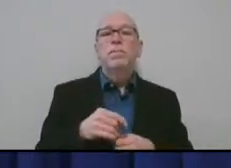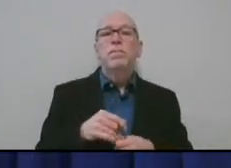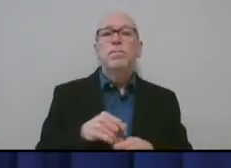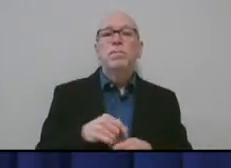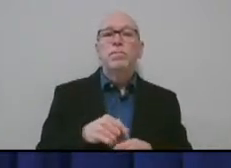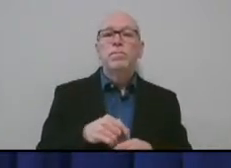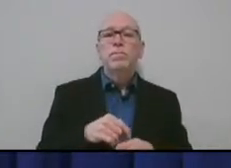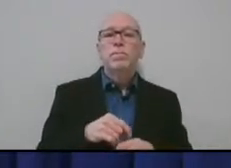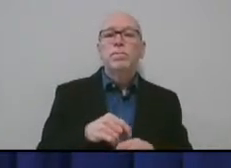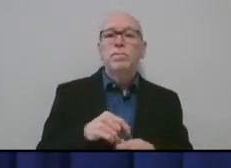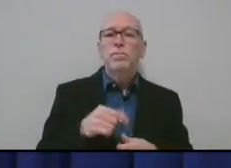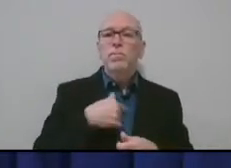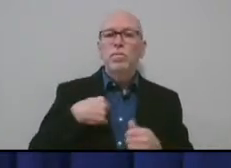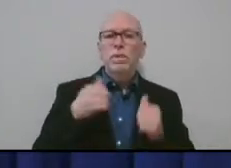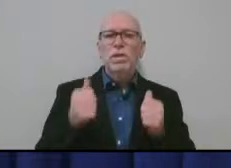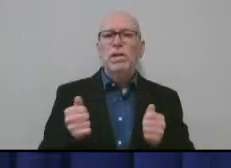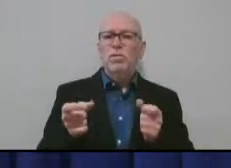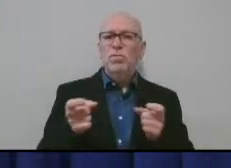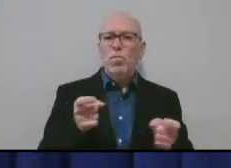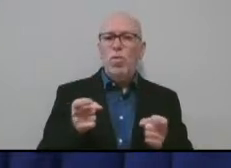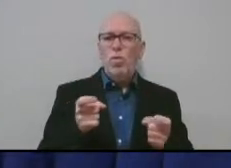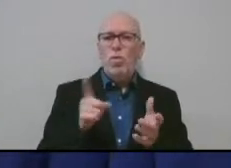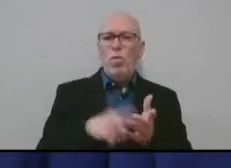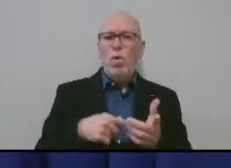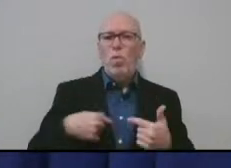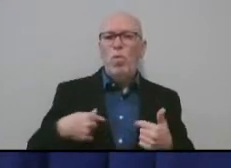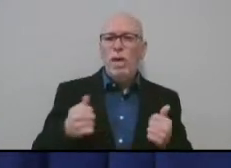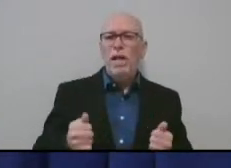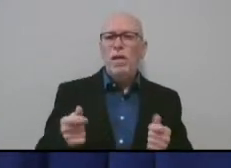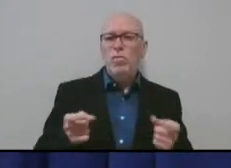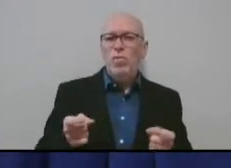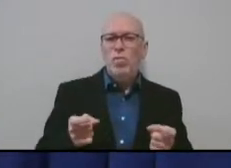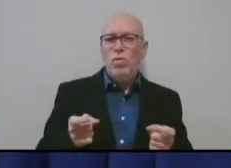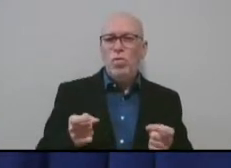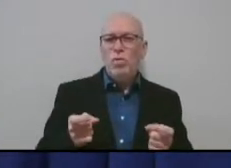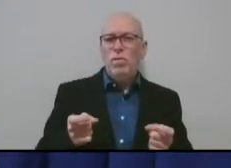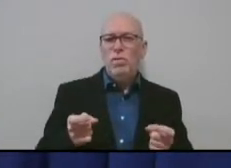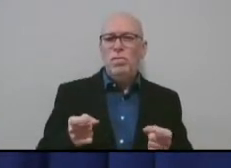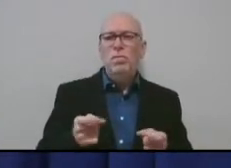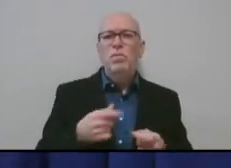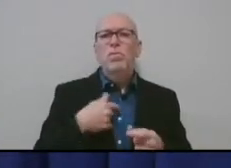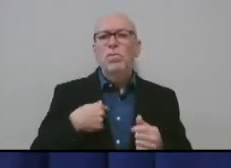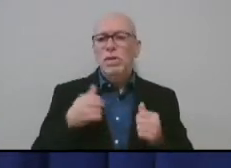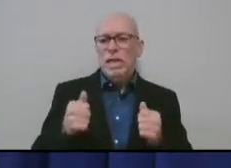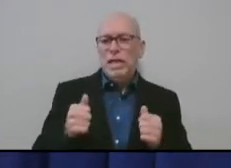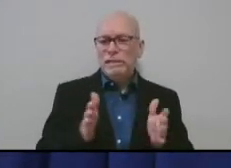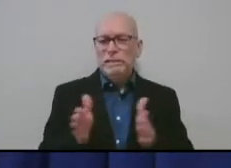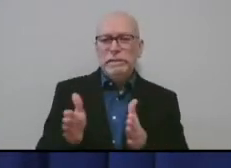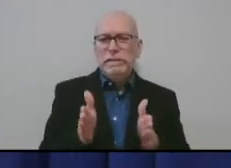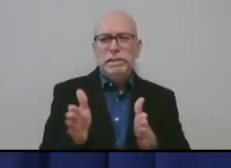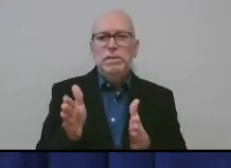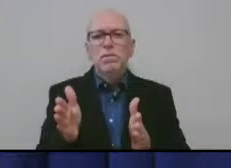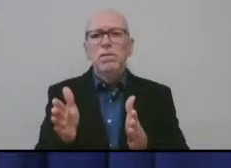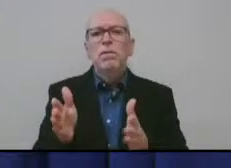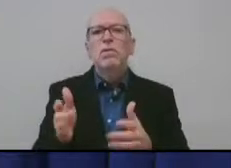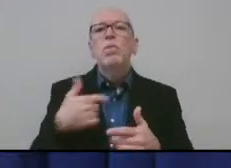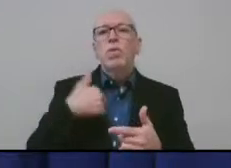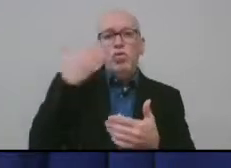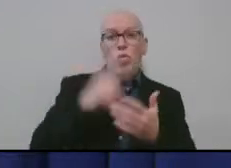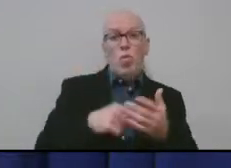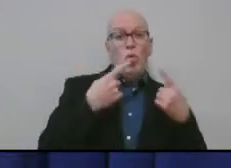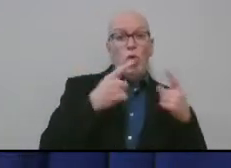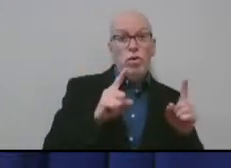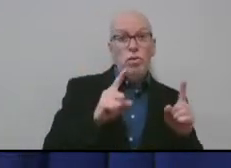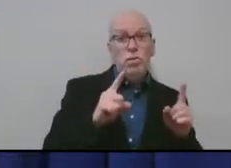is that we can control the things that we can control, and we can manage our way through this. We know what works, but it is